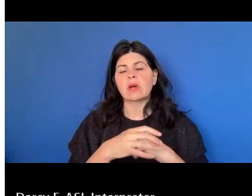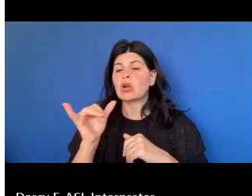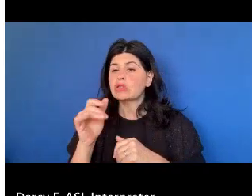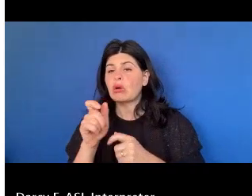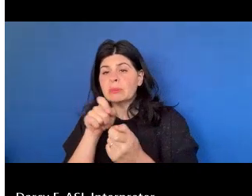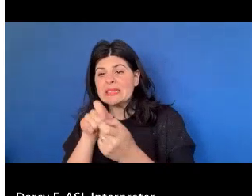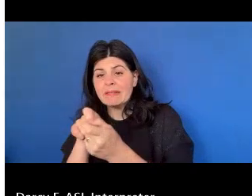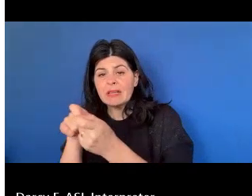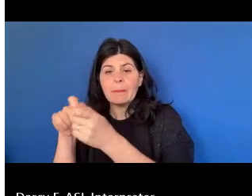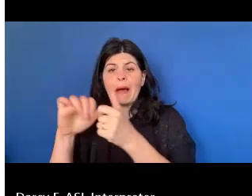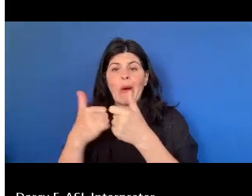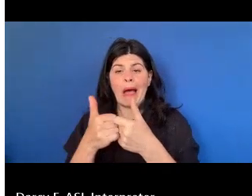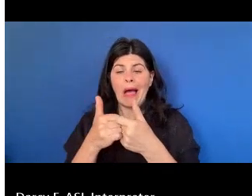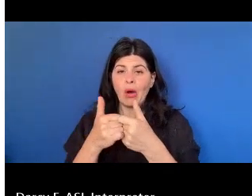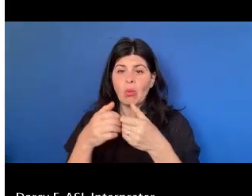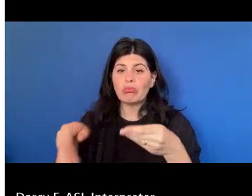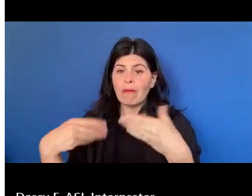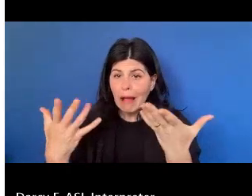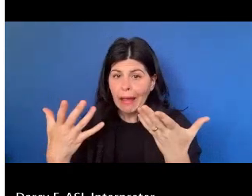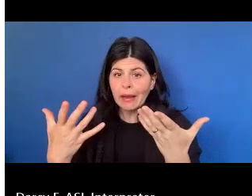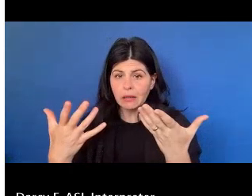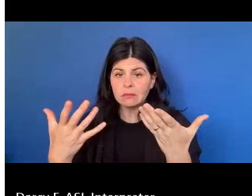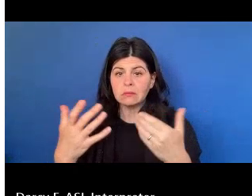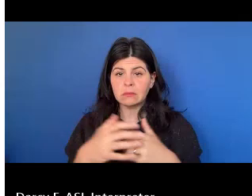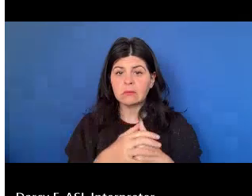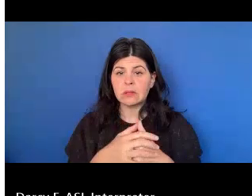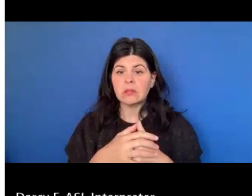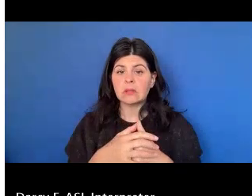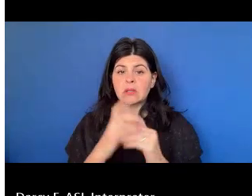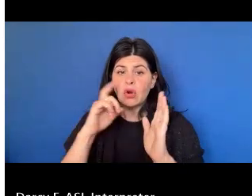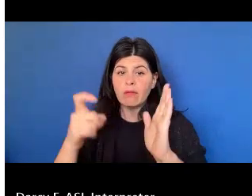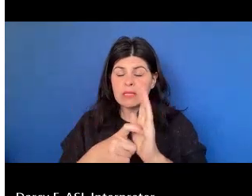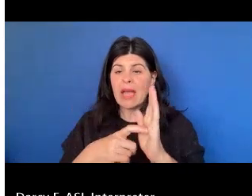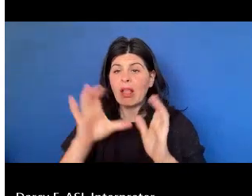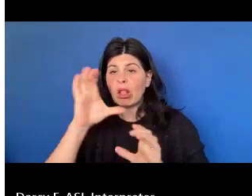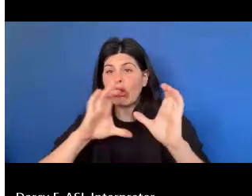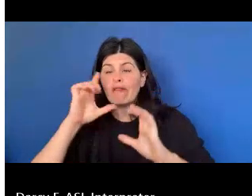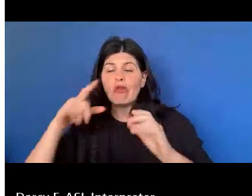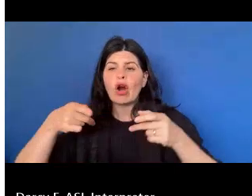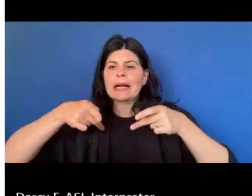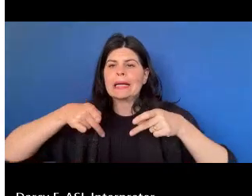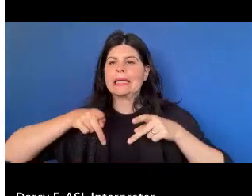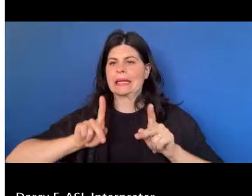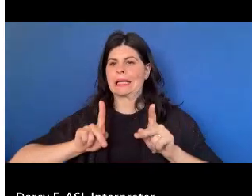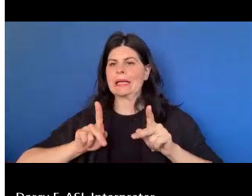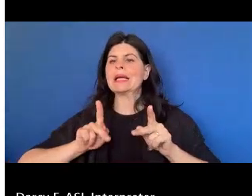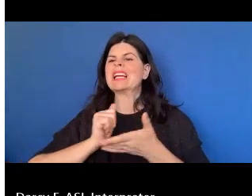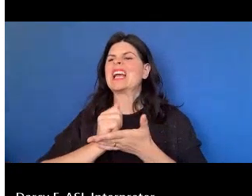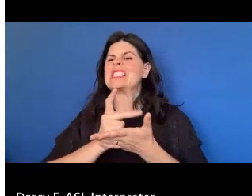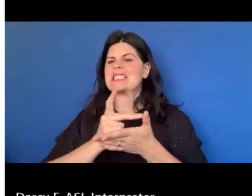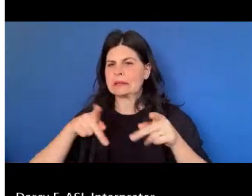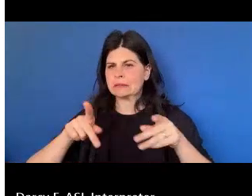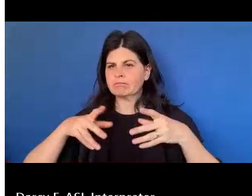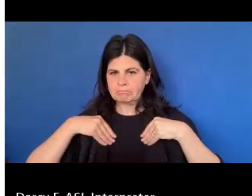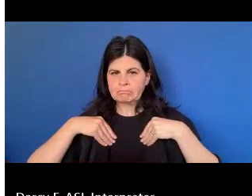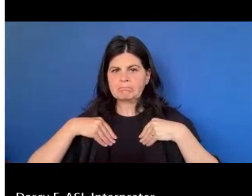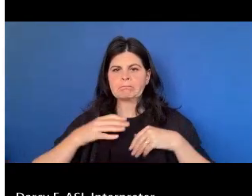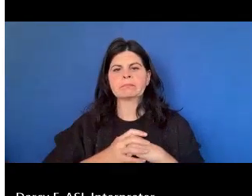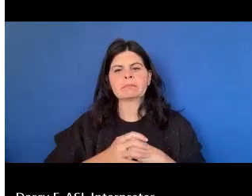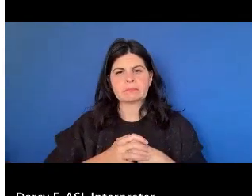notification and seek consent, as well as other program design considerations, are pending additional CPUC